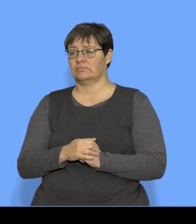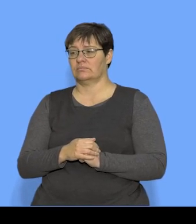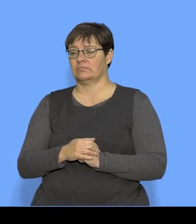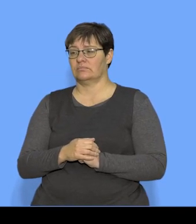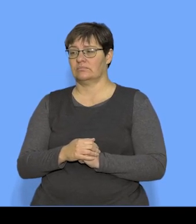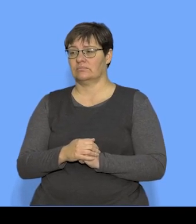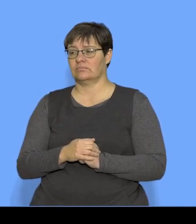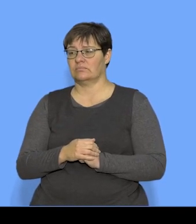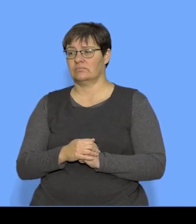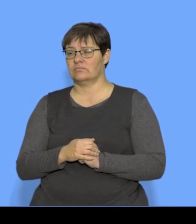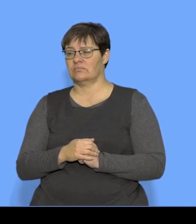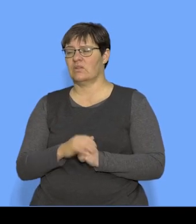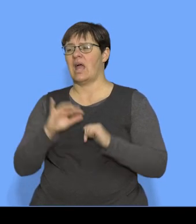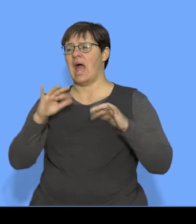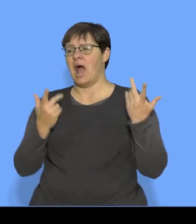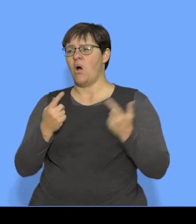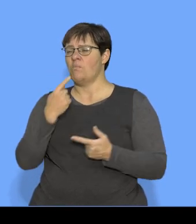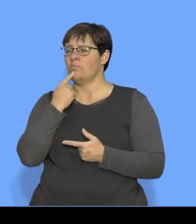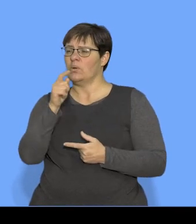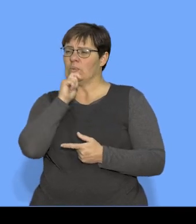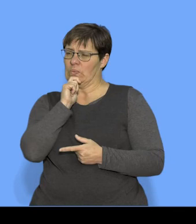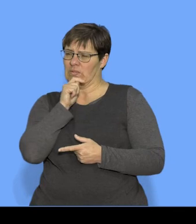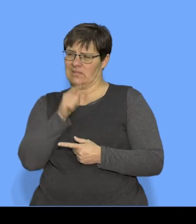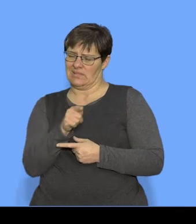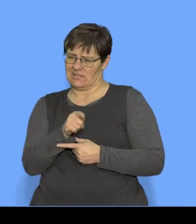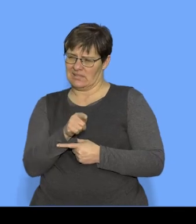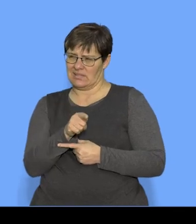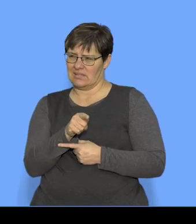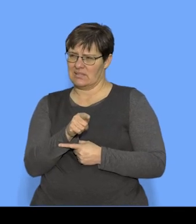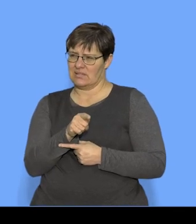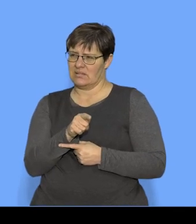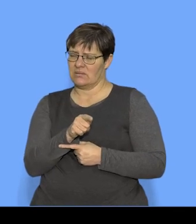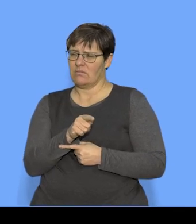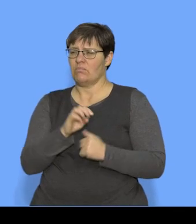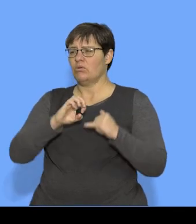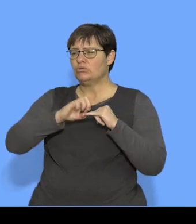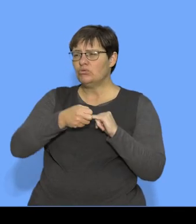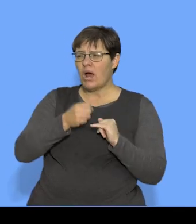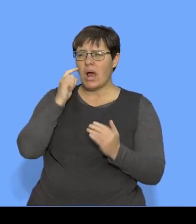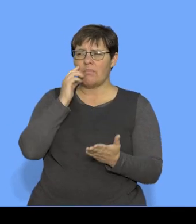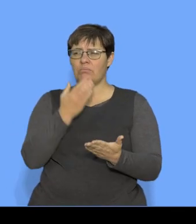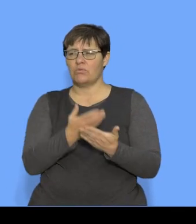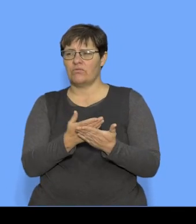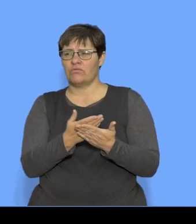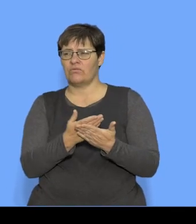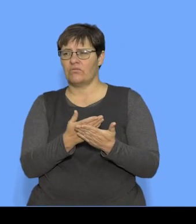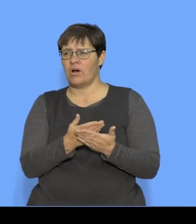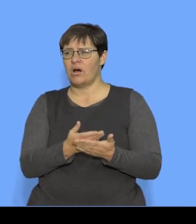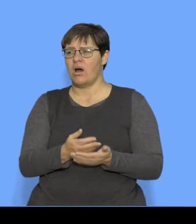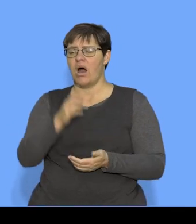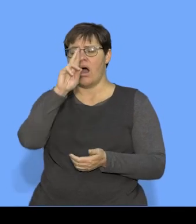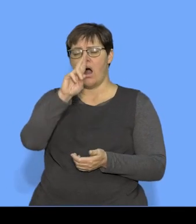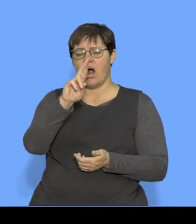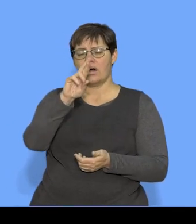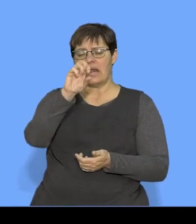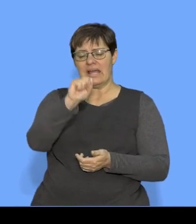is equals to Ru. Now, how can I then use that to try and prove that